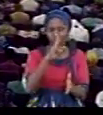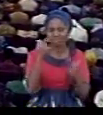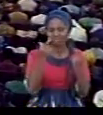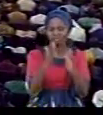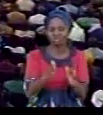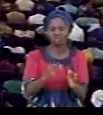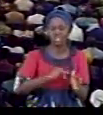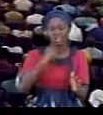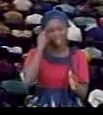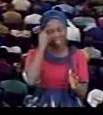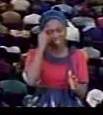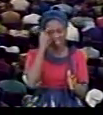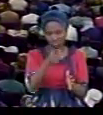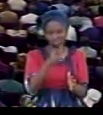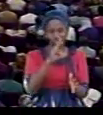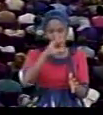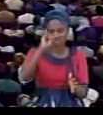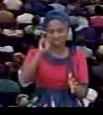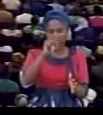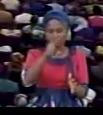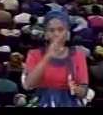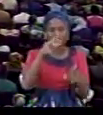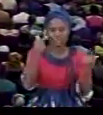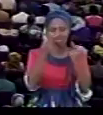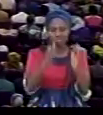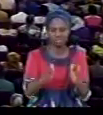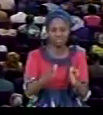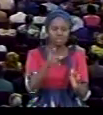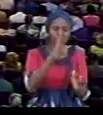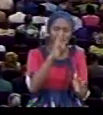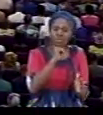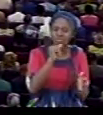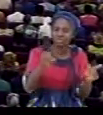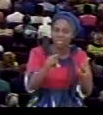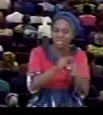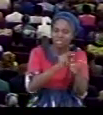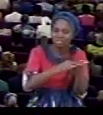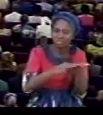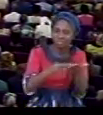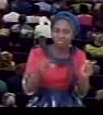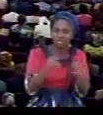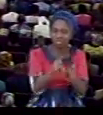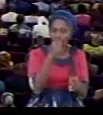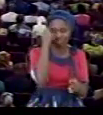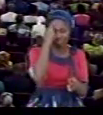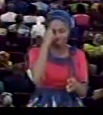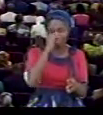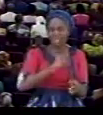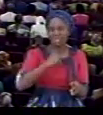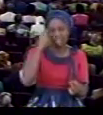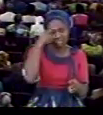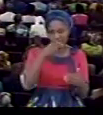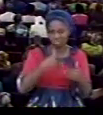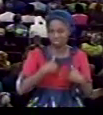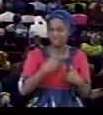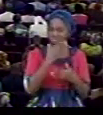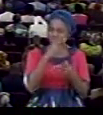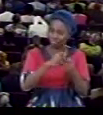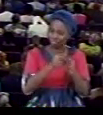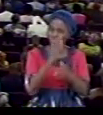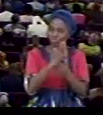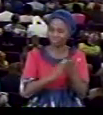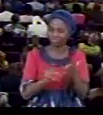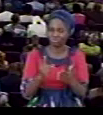as righteous as you thought. I think, Job, there's a problem somewhere. Your